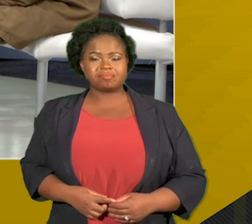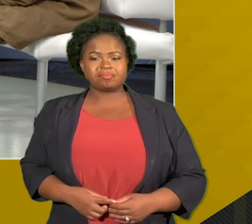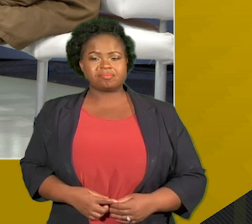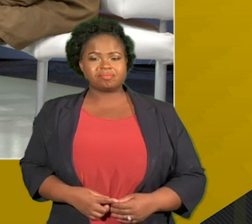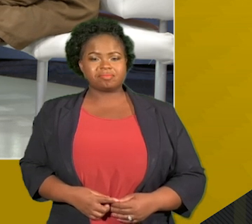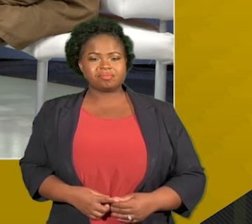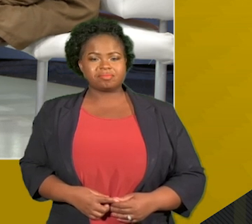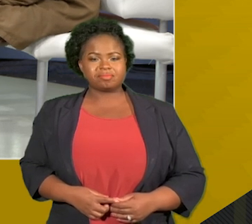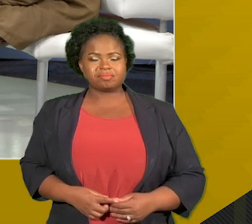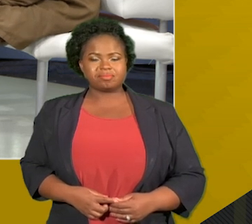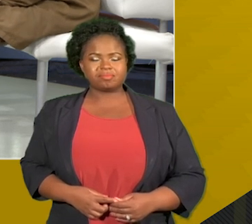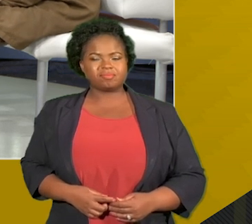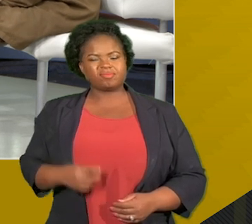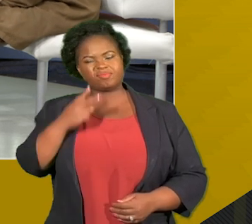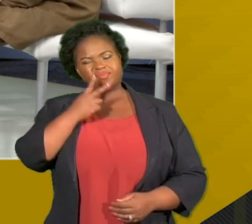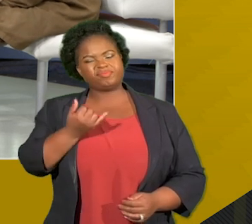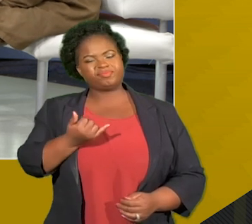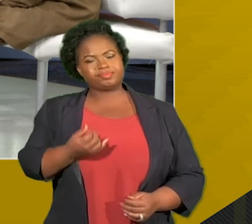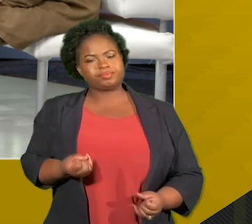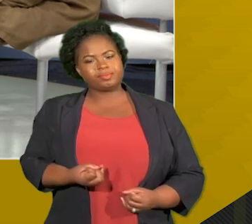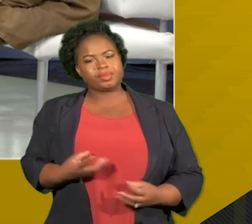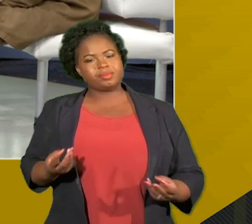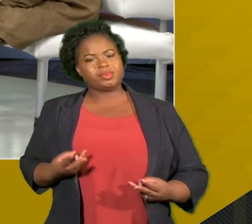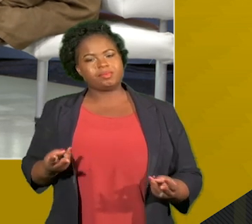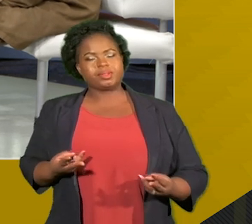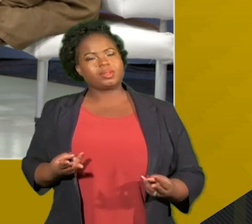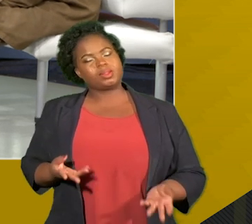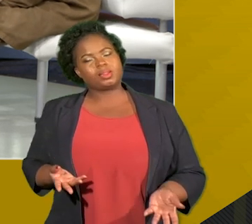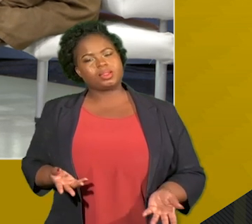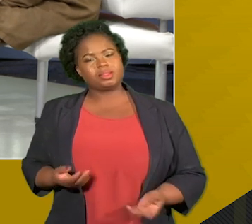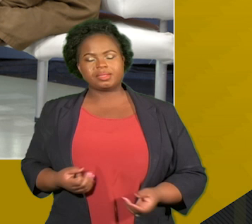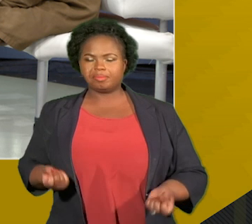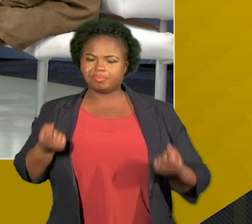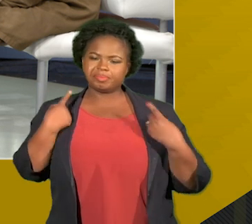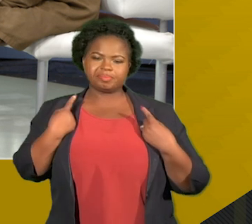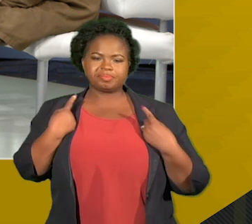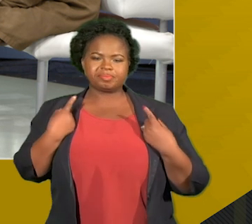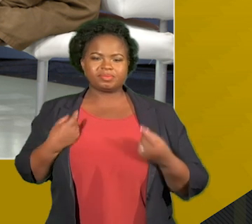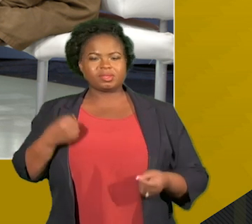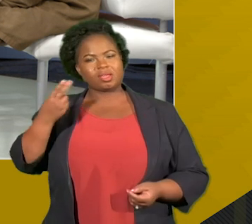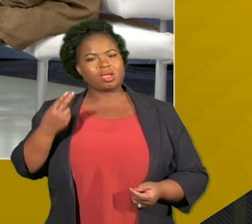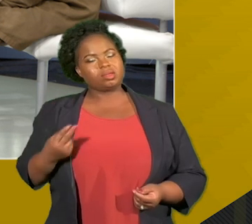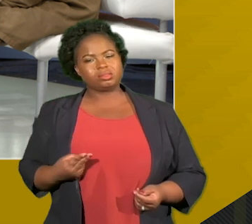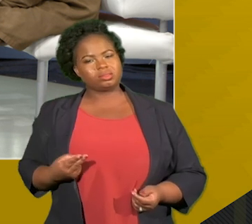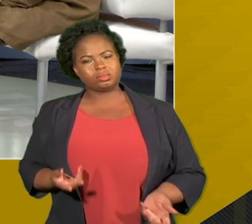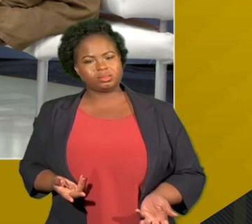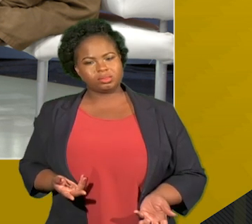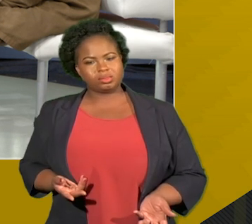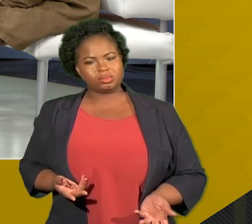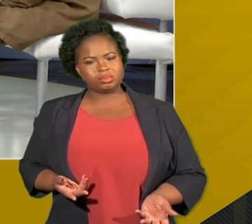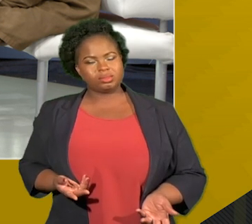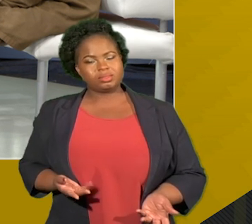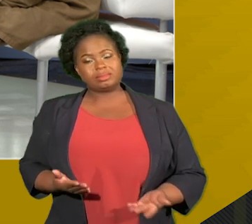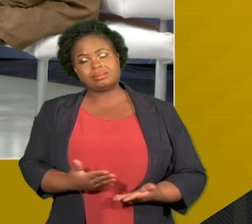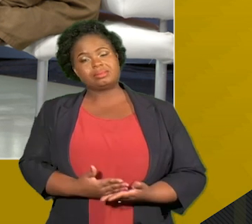I end on this one because it seems which Abantu Baguti, Basana Koguti, they don't understand art. They don't